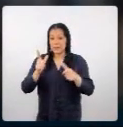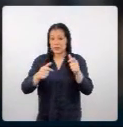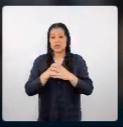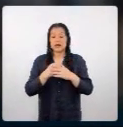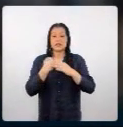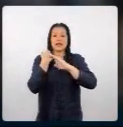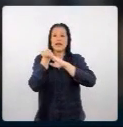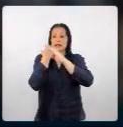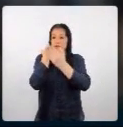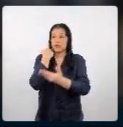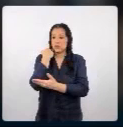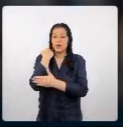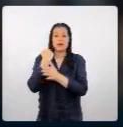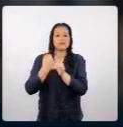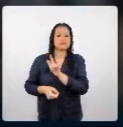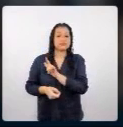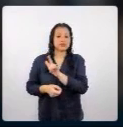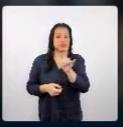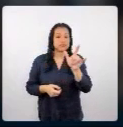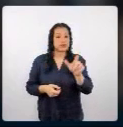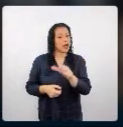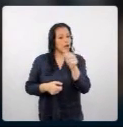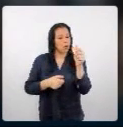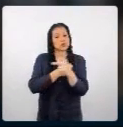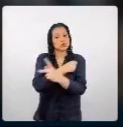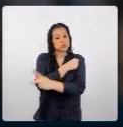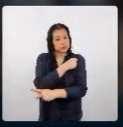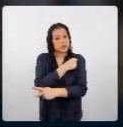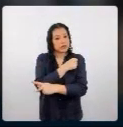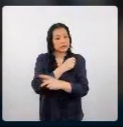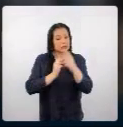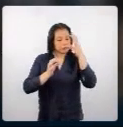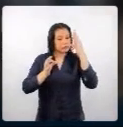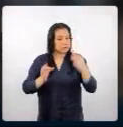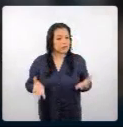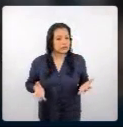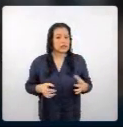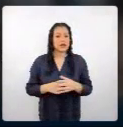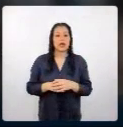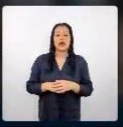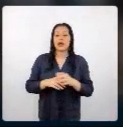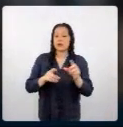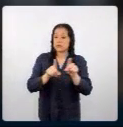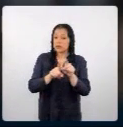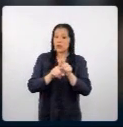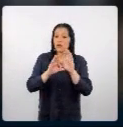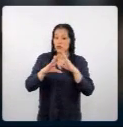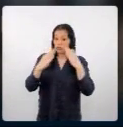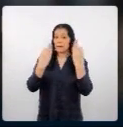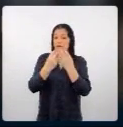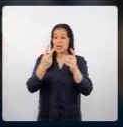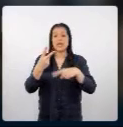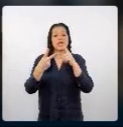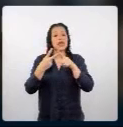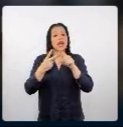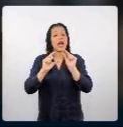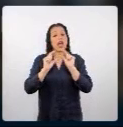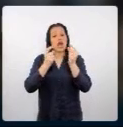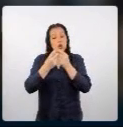expats or UAE nationals generally travel as family or as friends and groups.